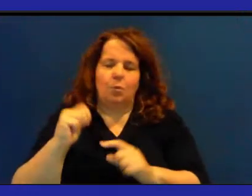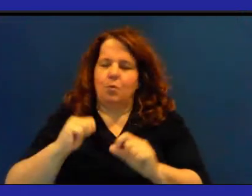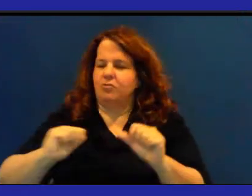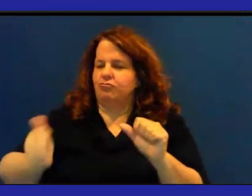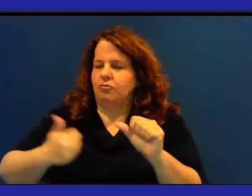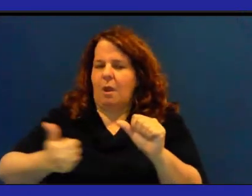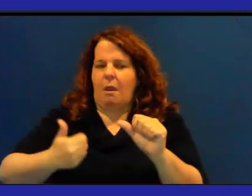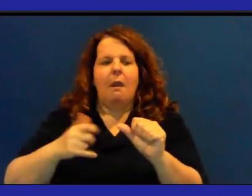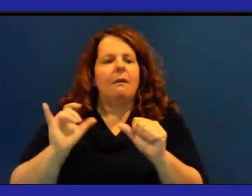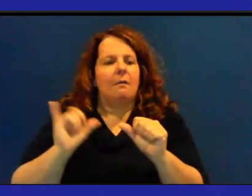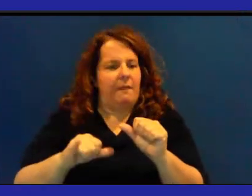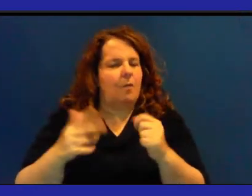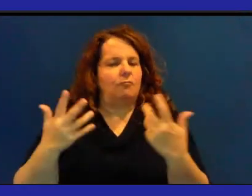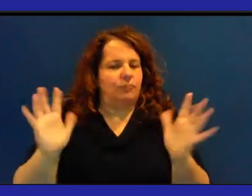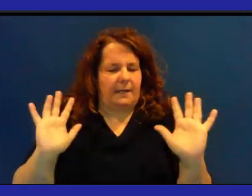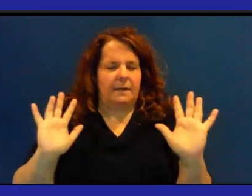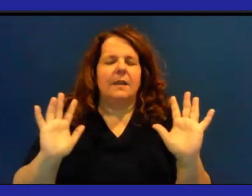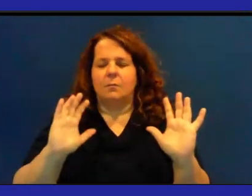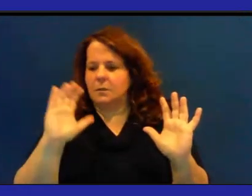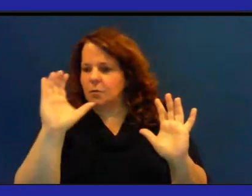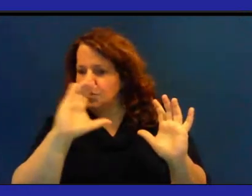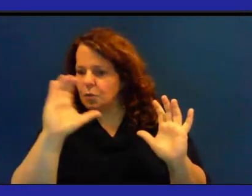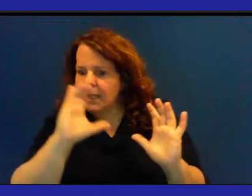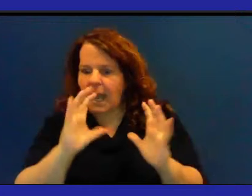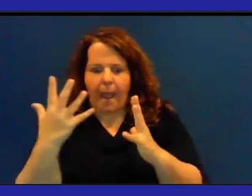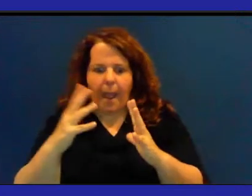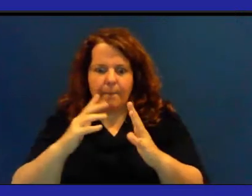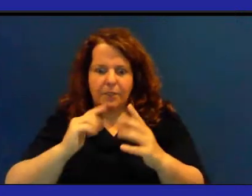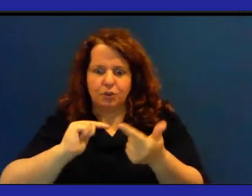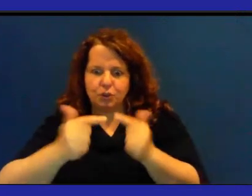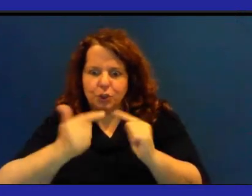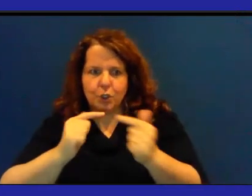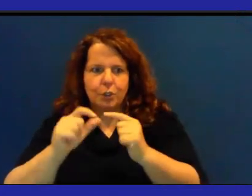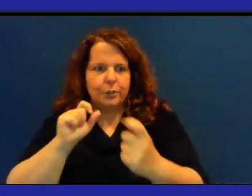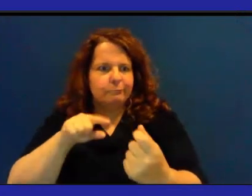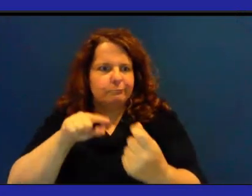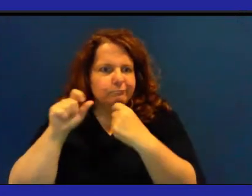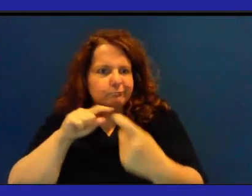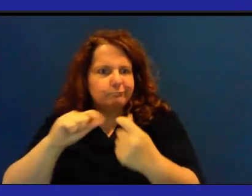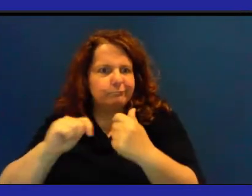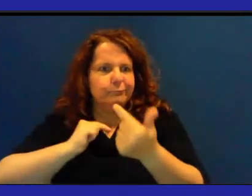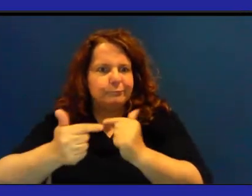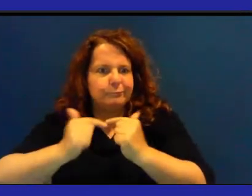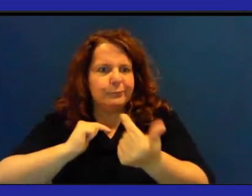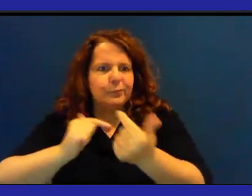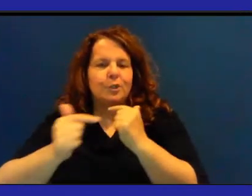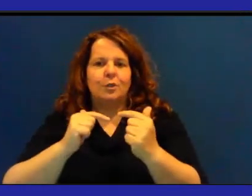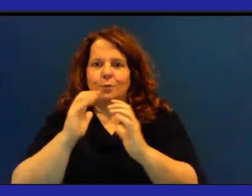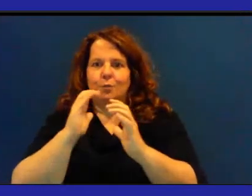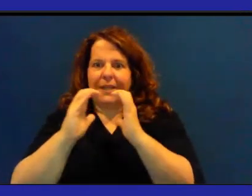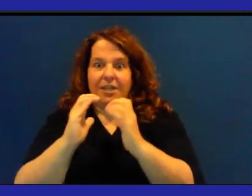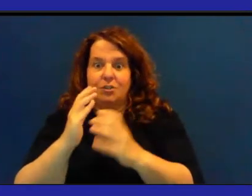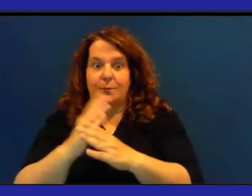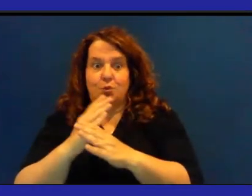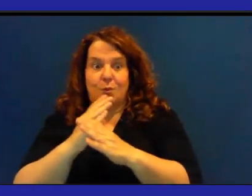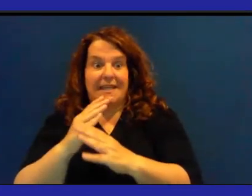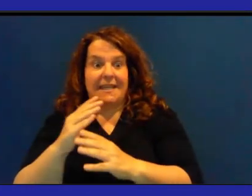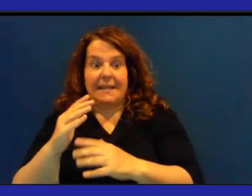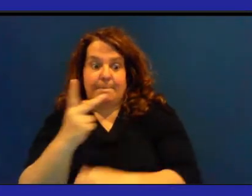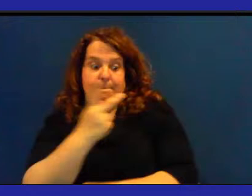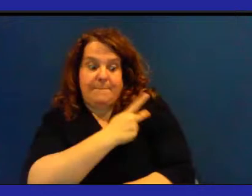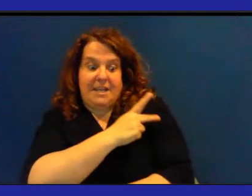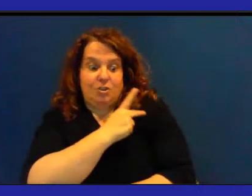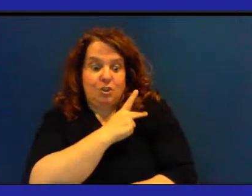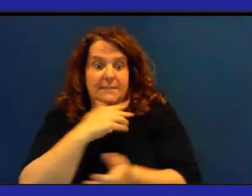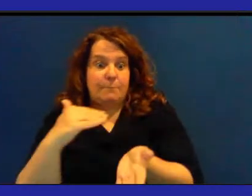look at the amount of communication and utilization of MyChart back and forth between providers and patients. I